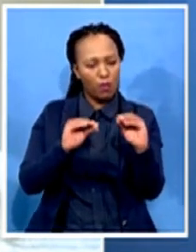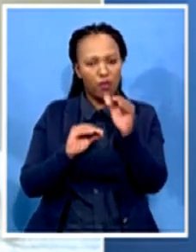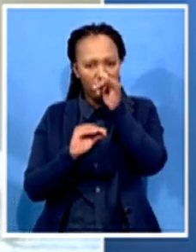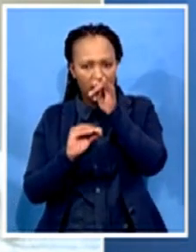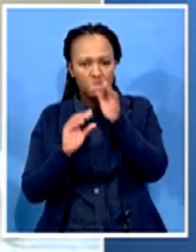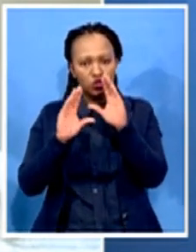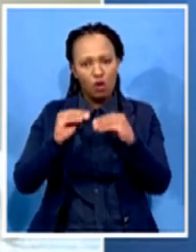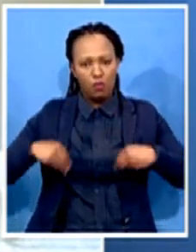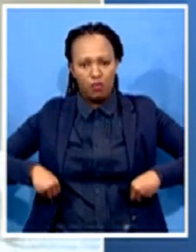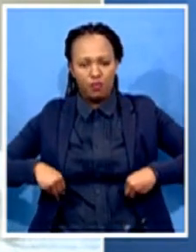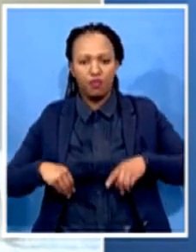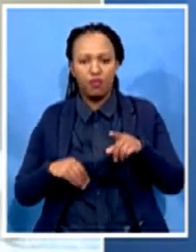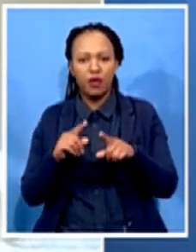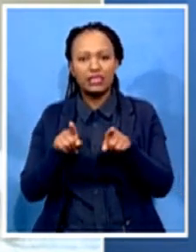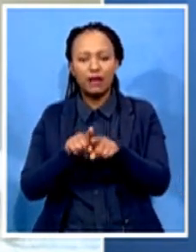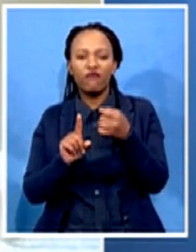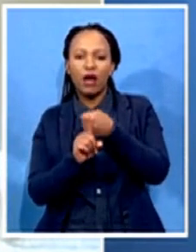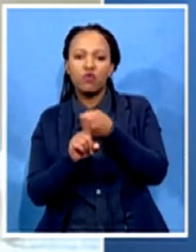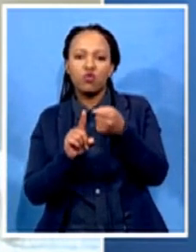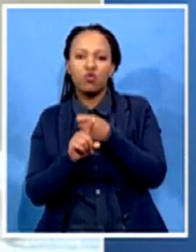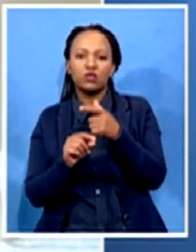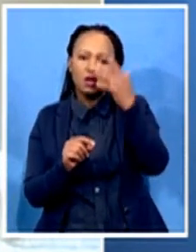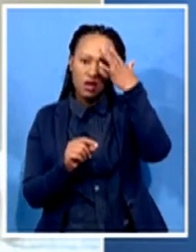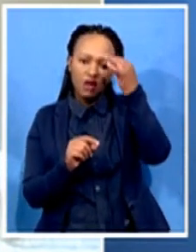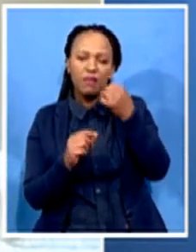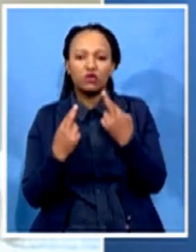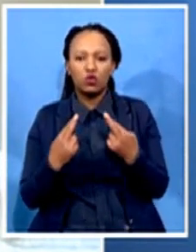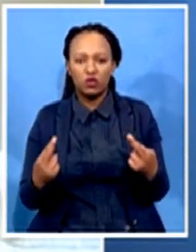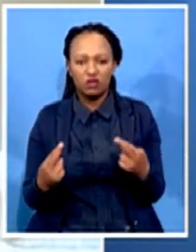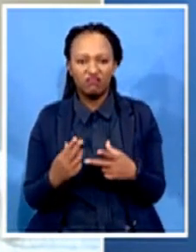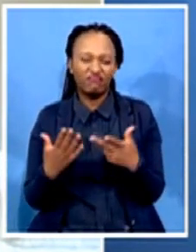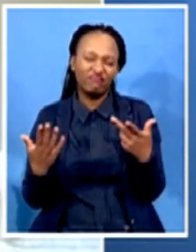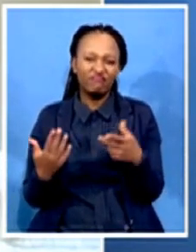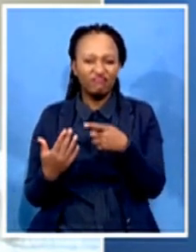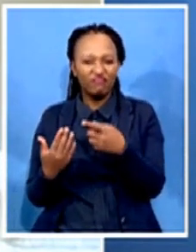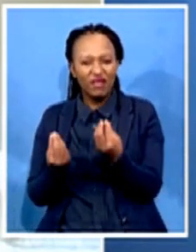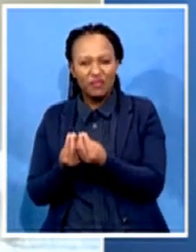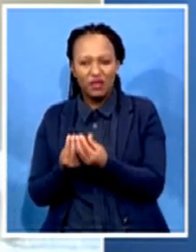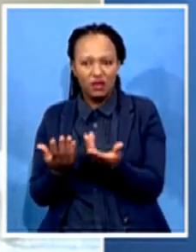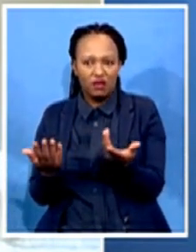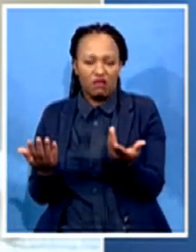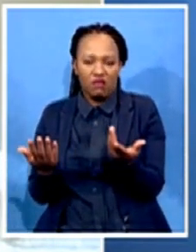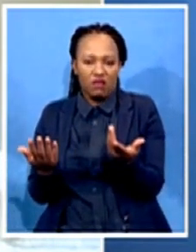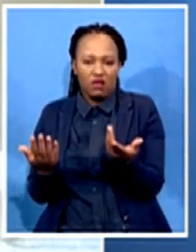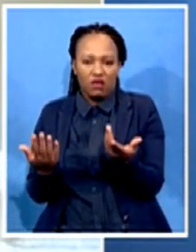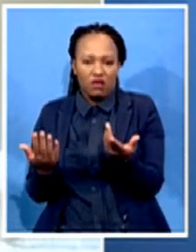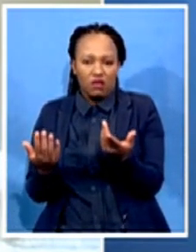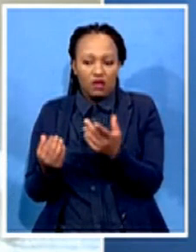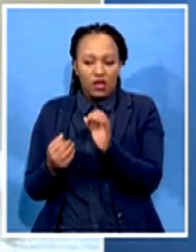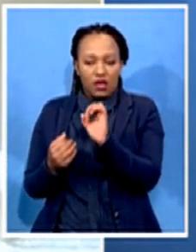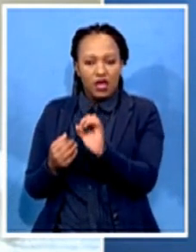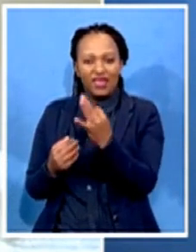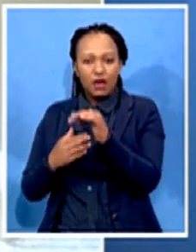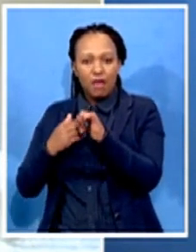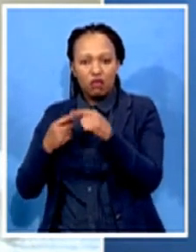state resources. This is most certainly, not a way. I mean, her 3-month salary is a fraction of the